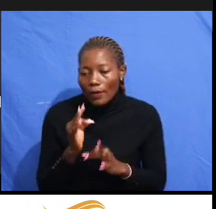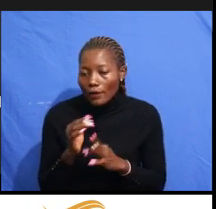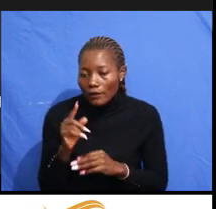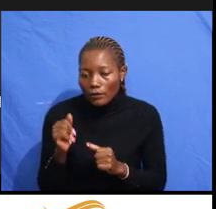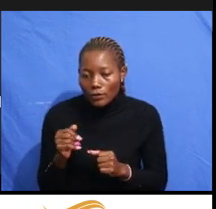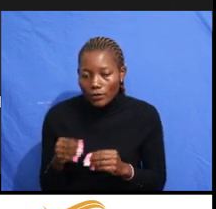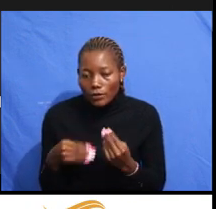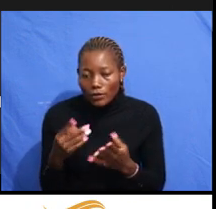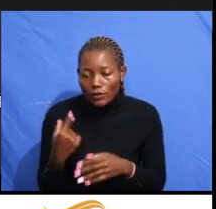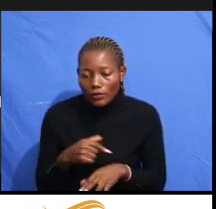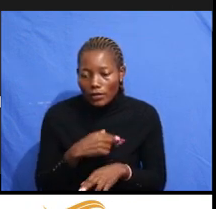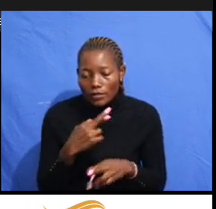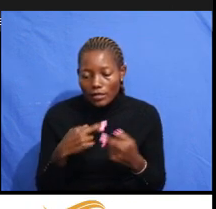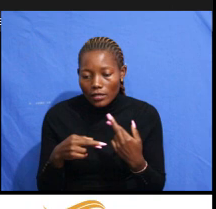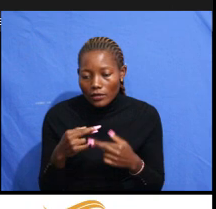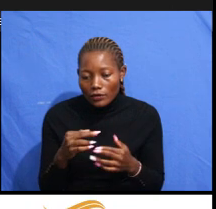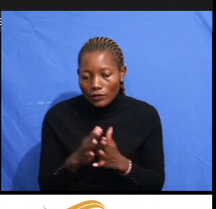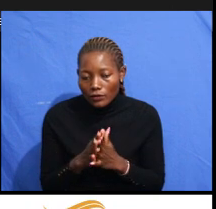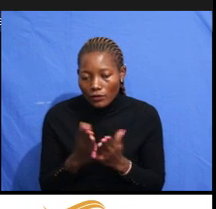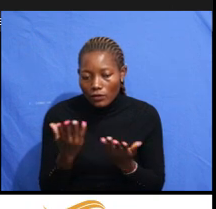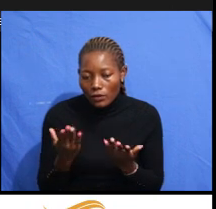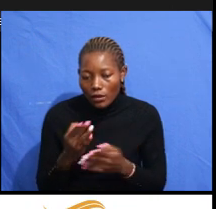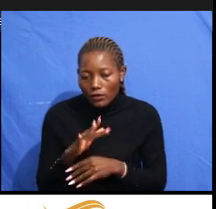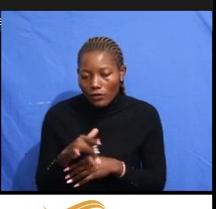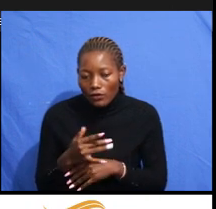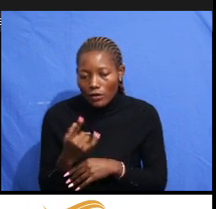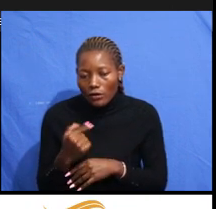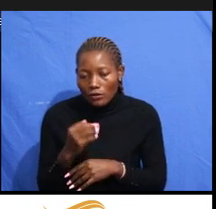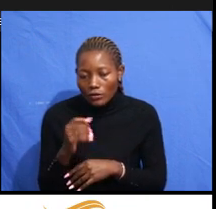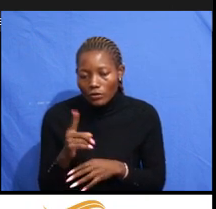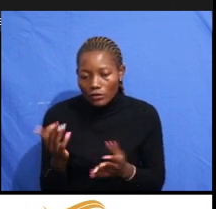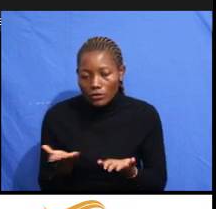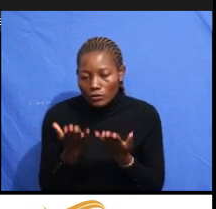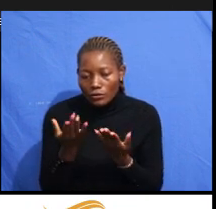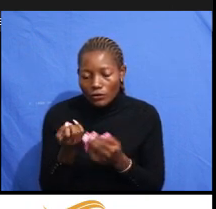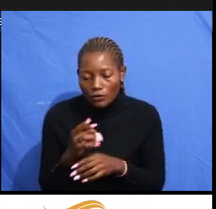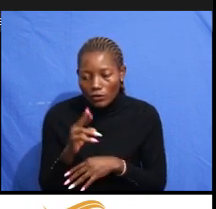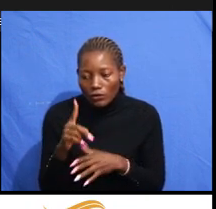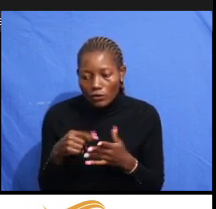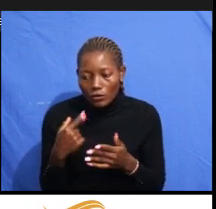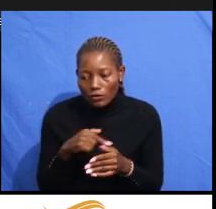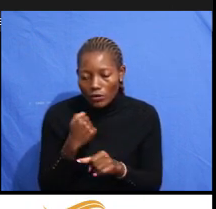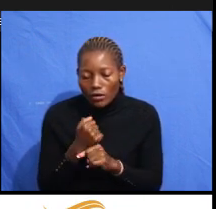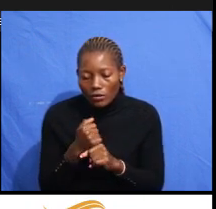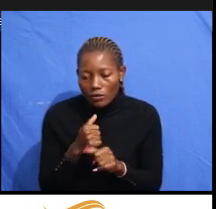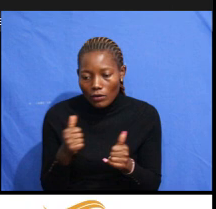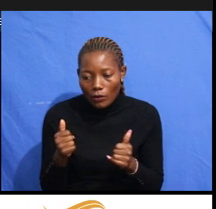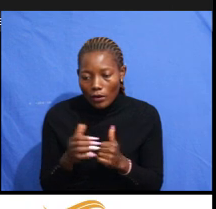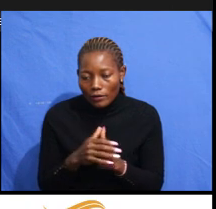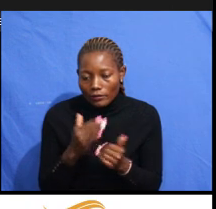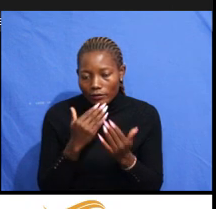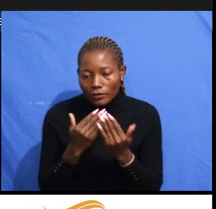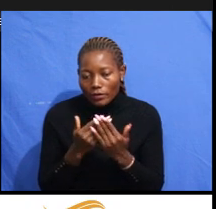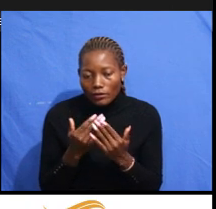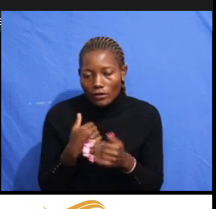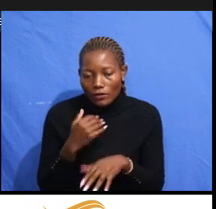us a review on what areas that you feel we need to improve on, or whatever we are doing well that we need to keep on doing well. Thank you guys